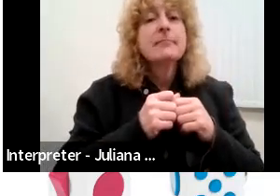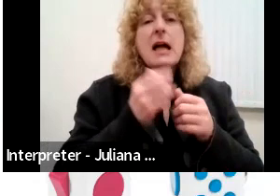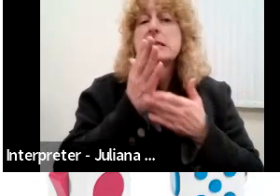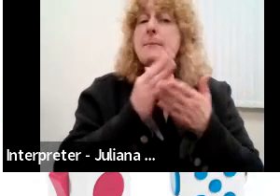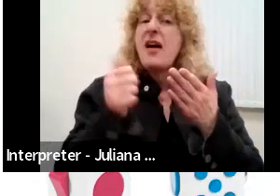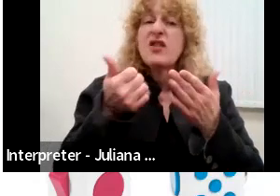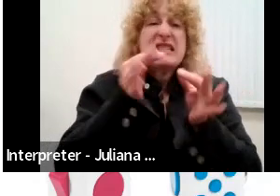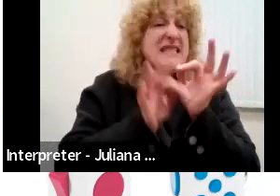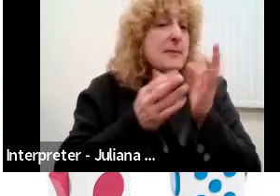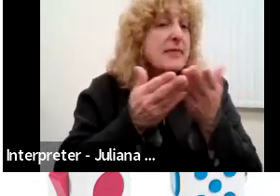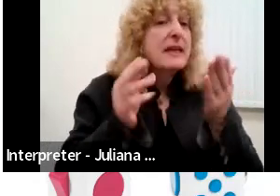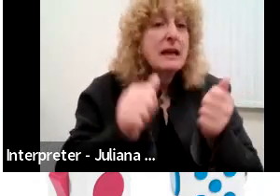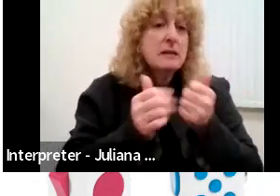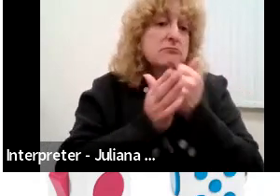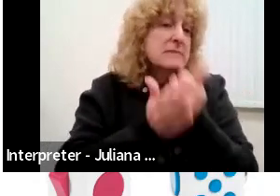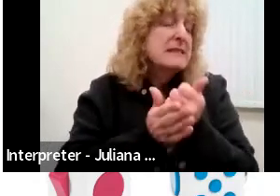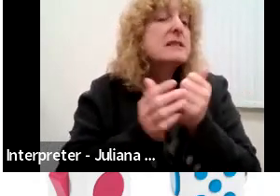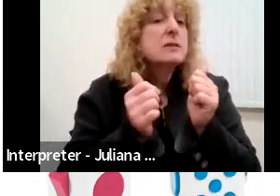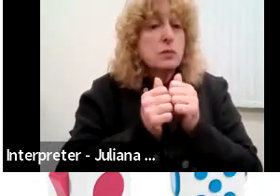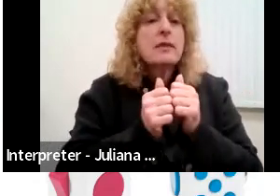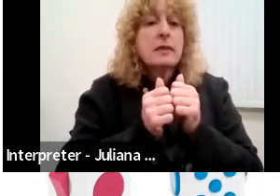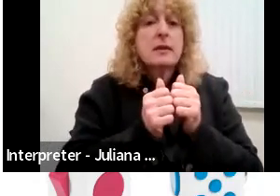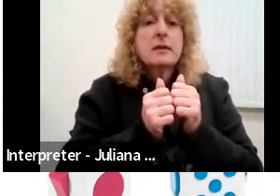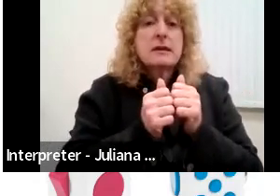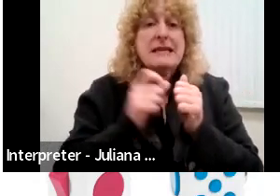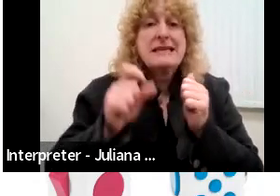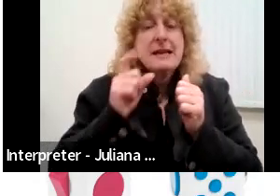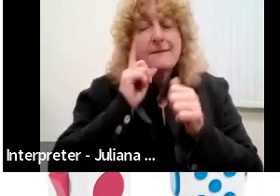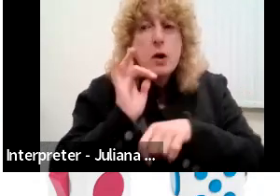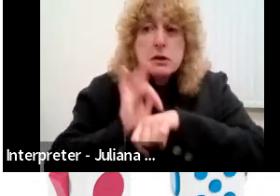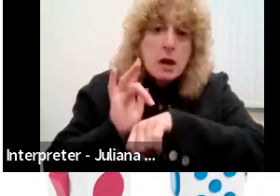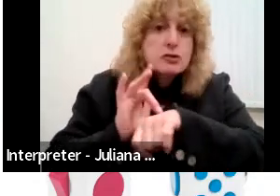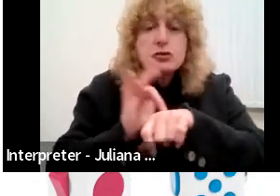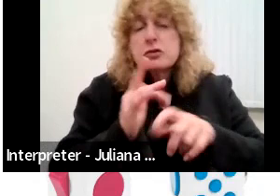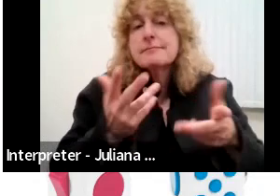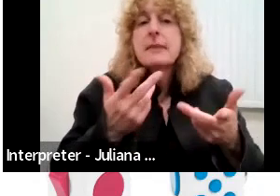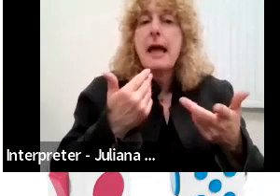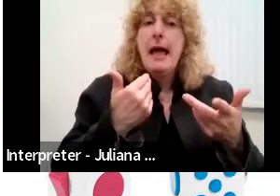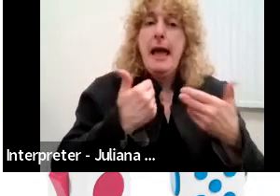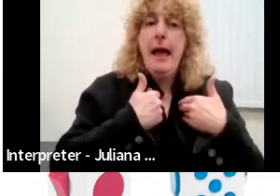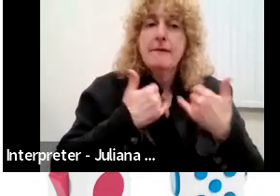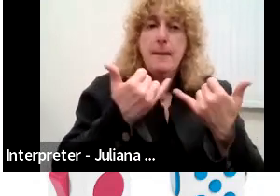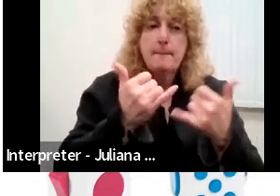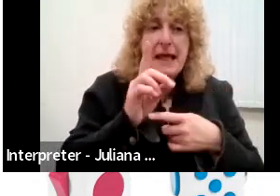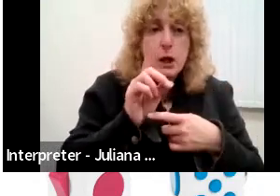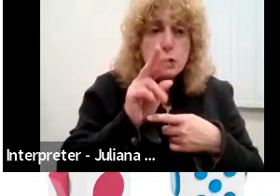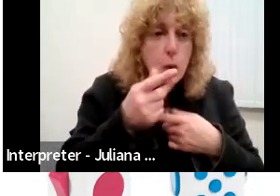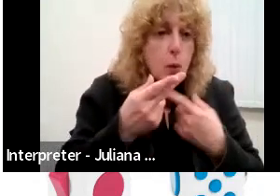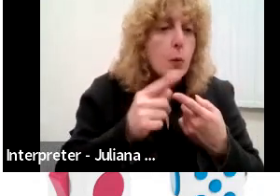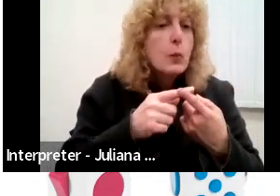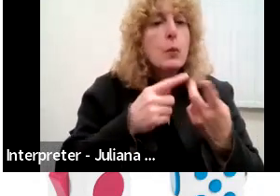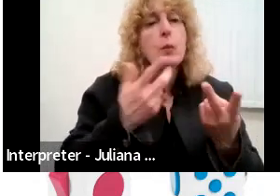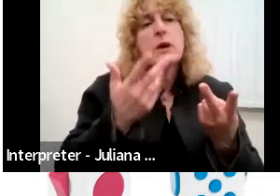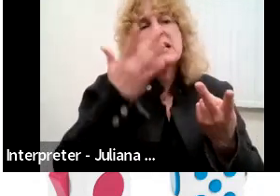things that can assist with the need for touch, having Play-Doh available or